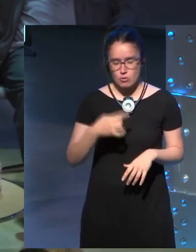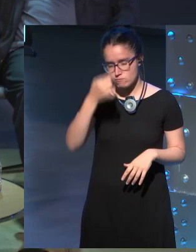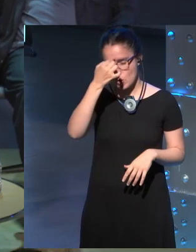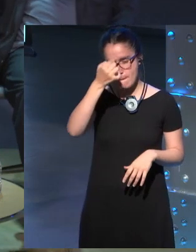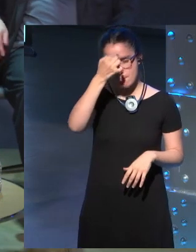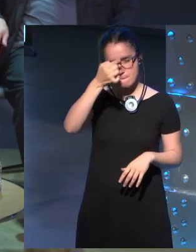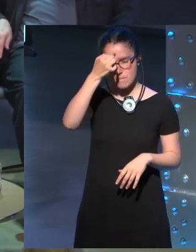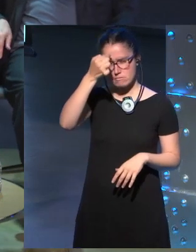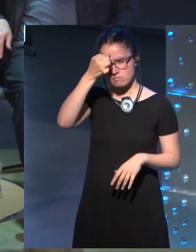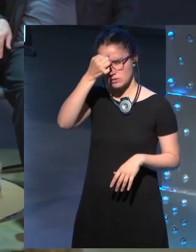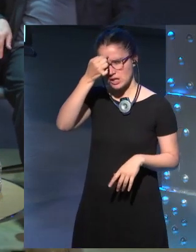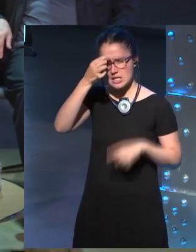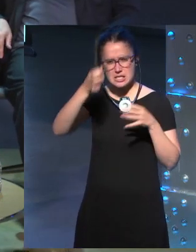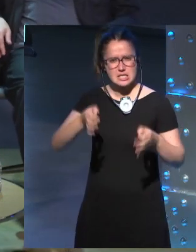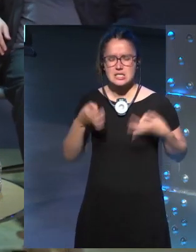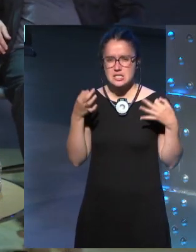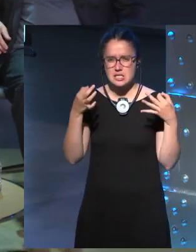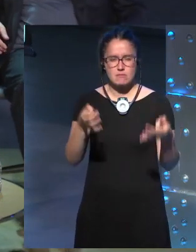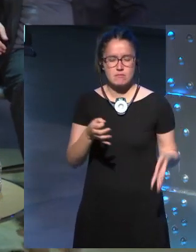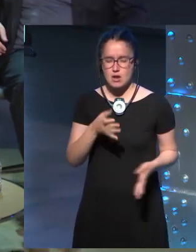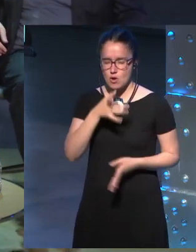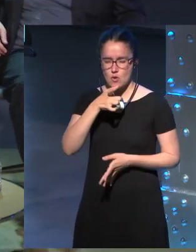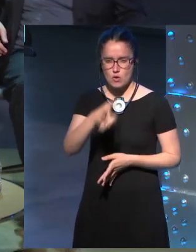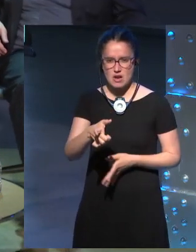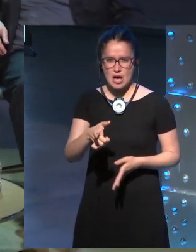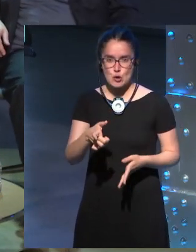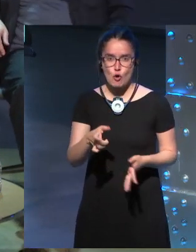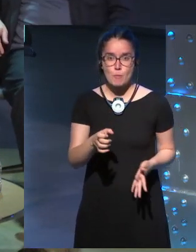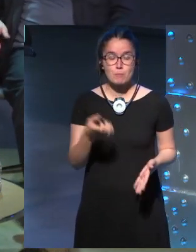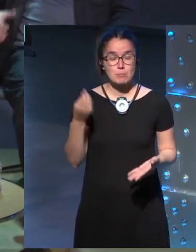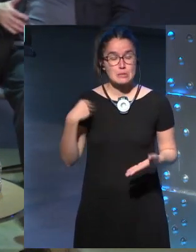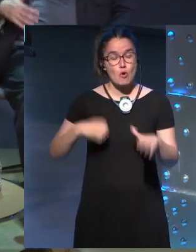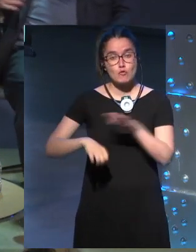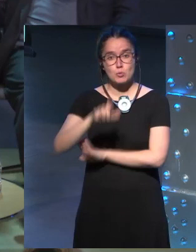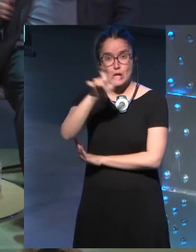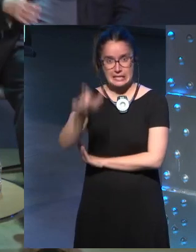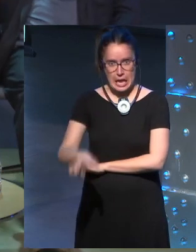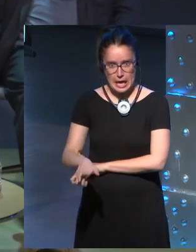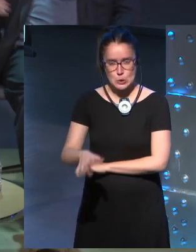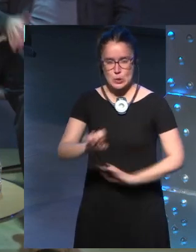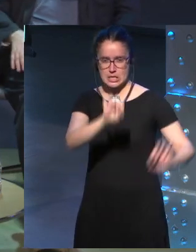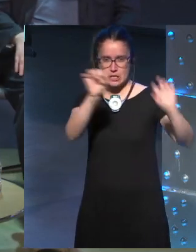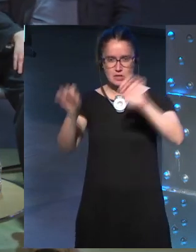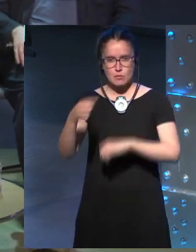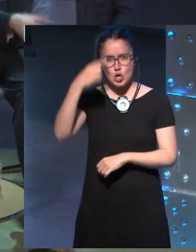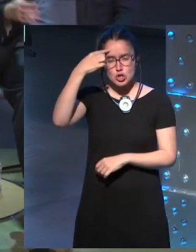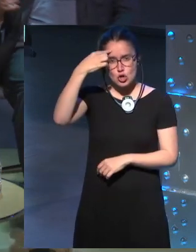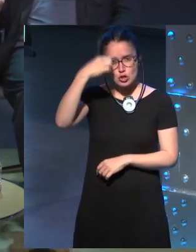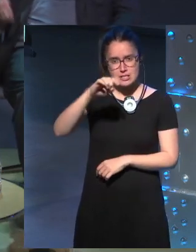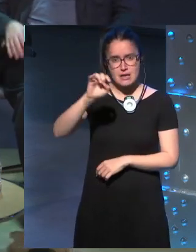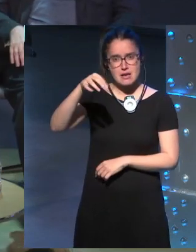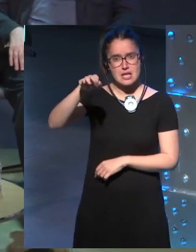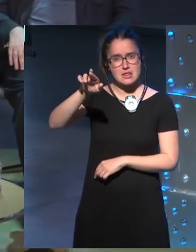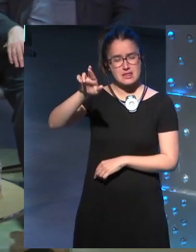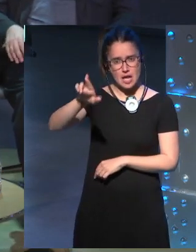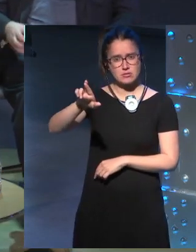Well, I'm quite maniatic, and I've always hated Catenaccio, for example, and I know